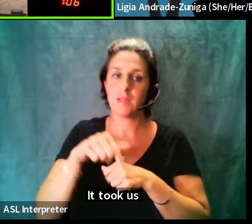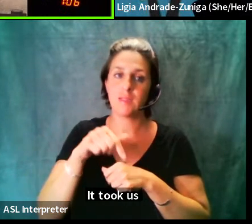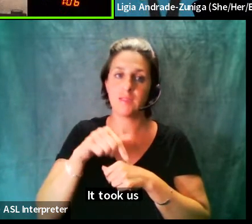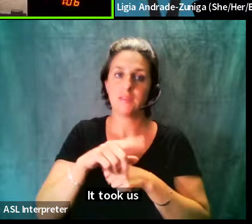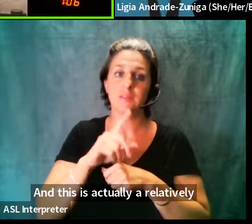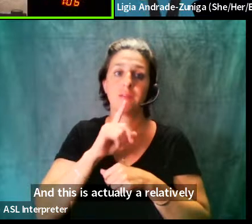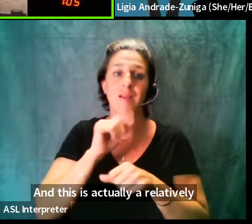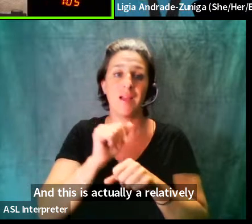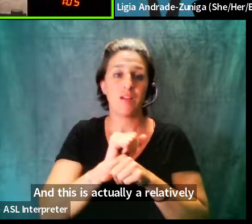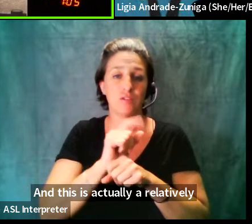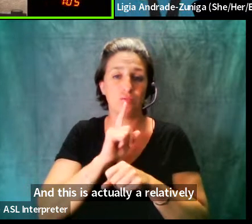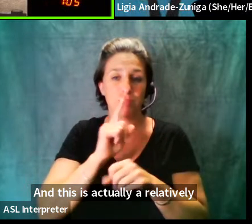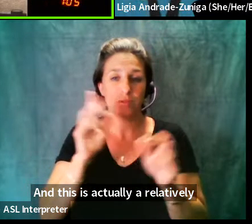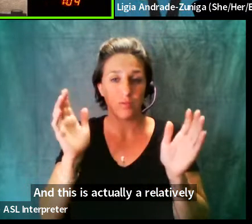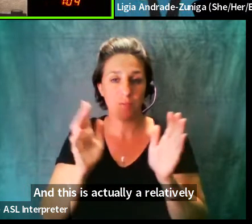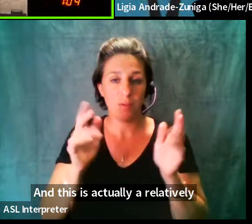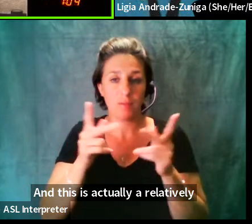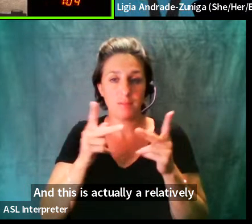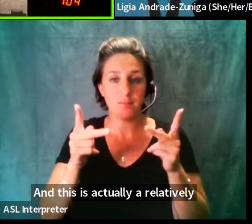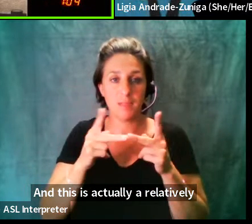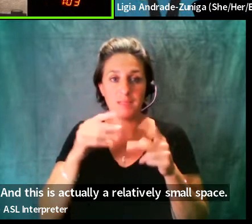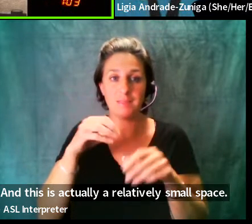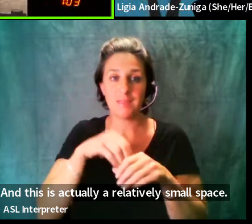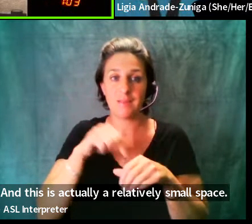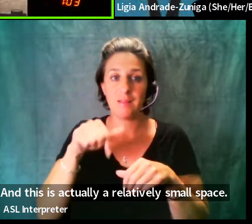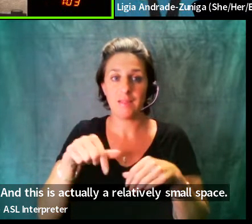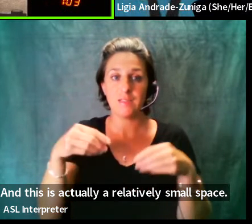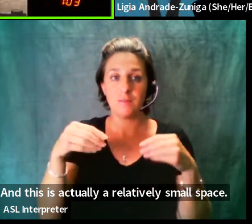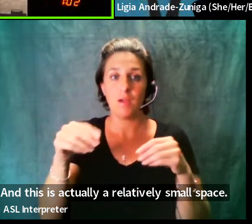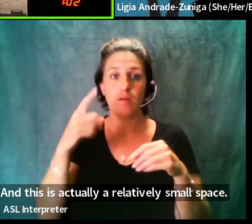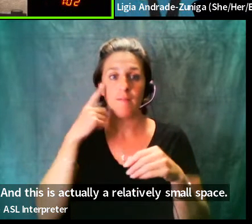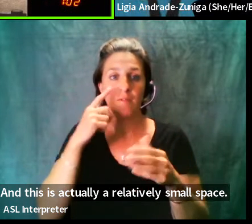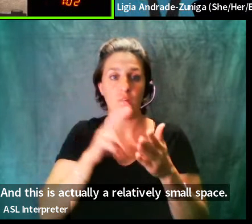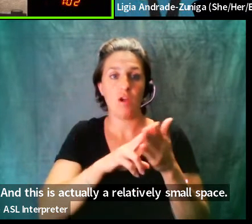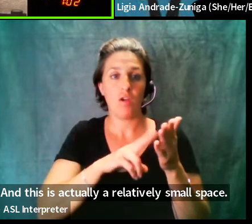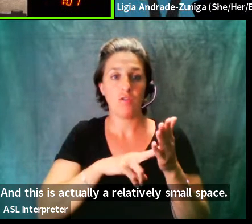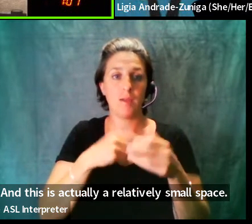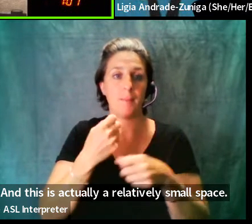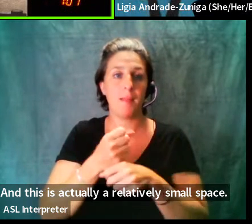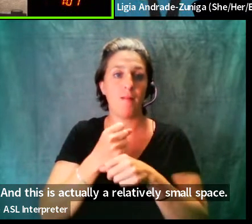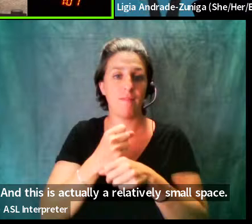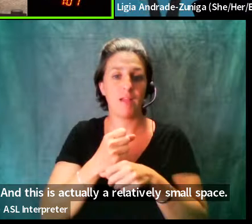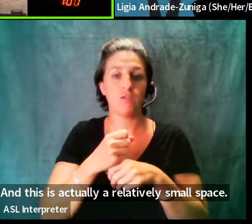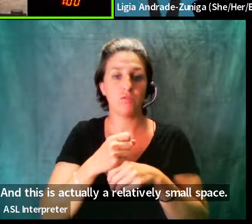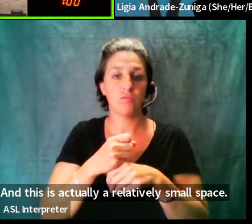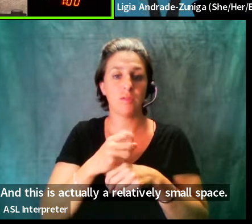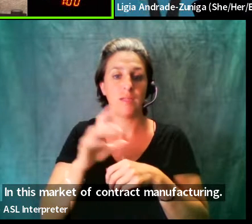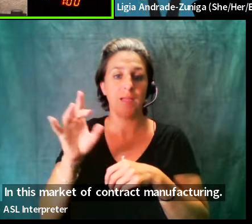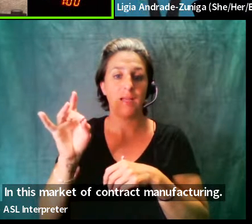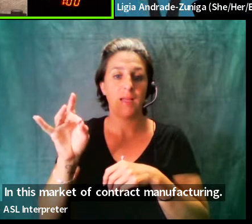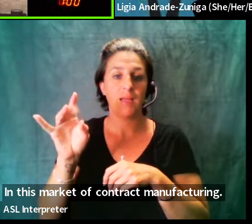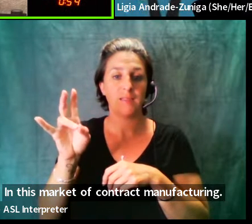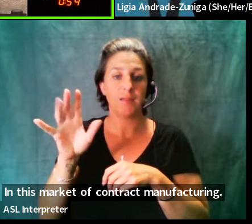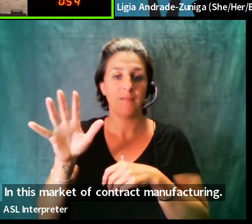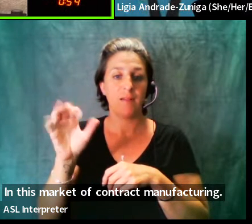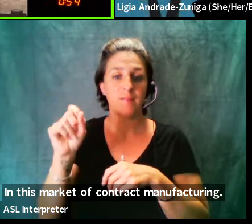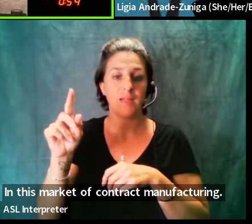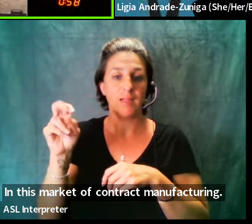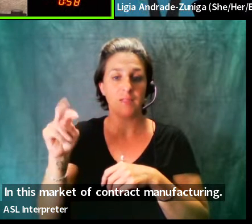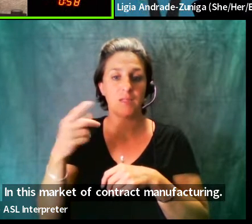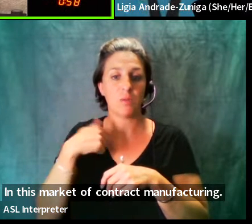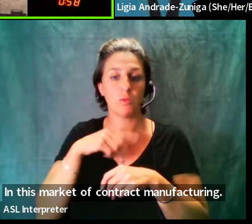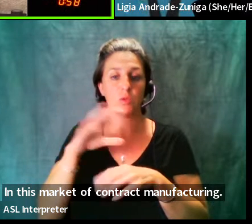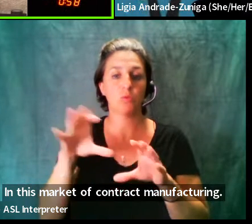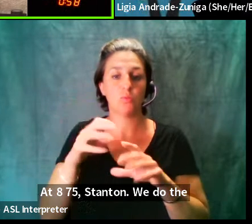small space in this market of contract manufacturing. At 875 Stanton, we do the